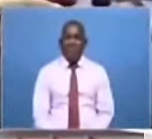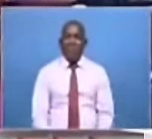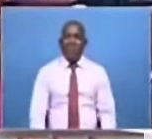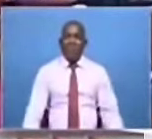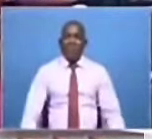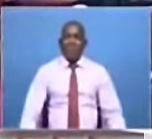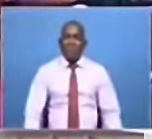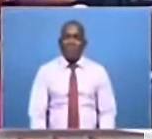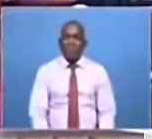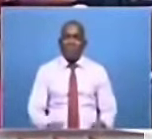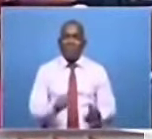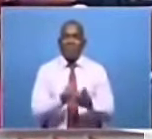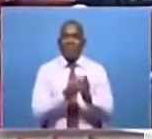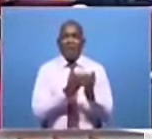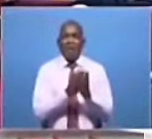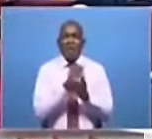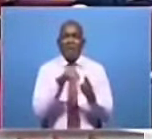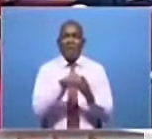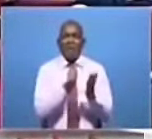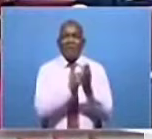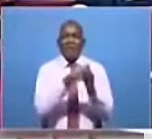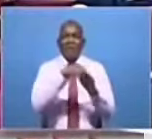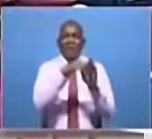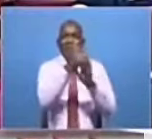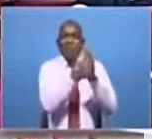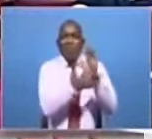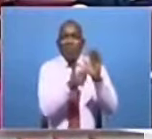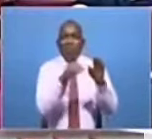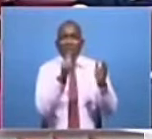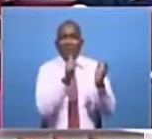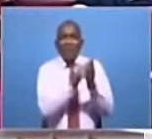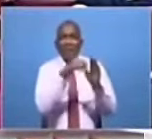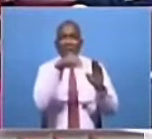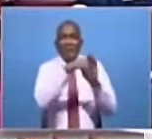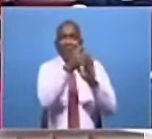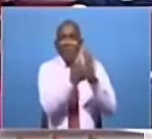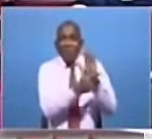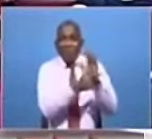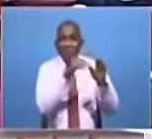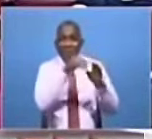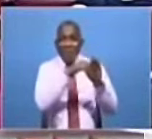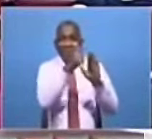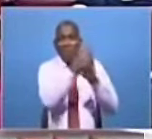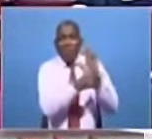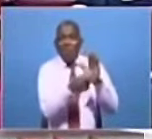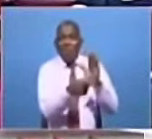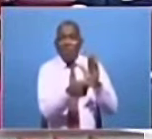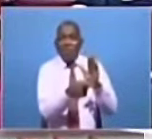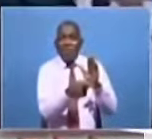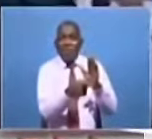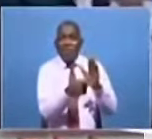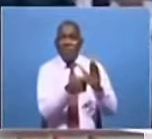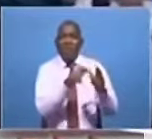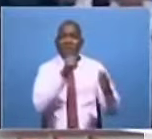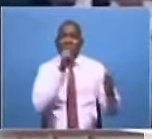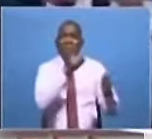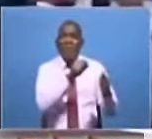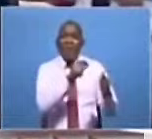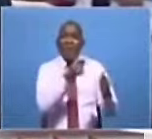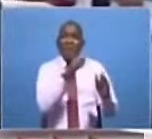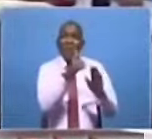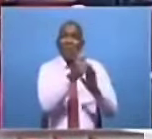point of law? I'm sorry. Is it a point of law? I'm sorry. Is it a point of law? Is it a point of law?